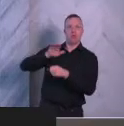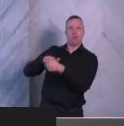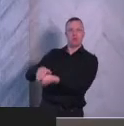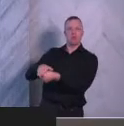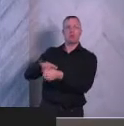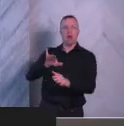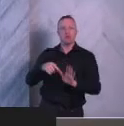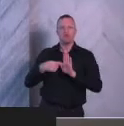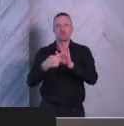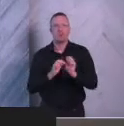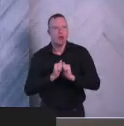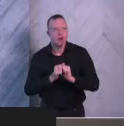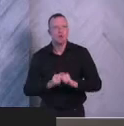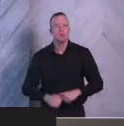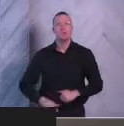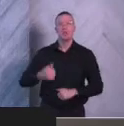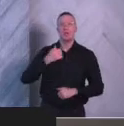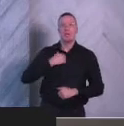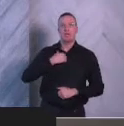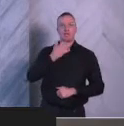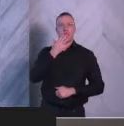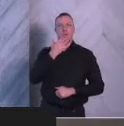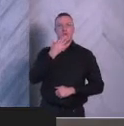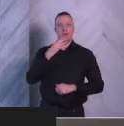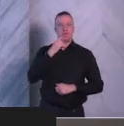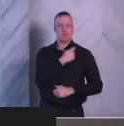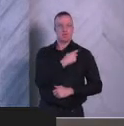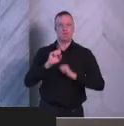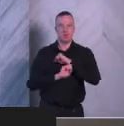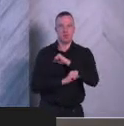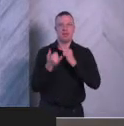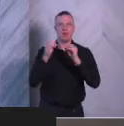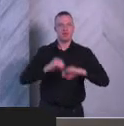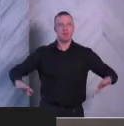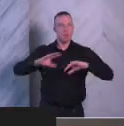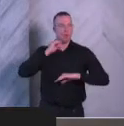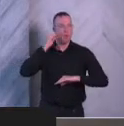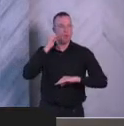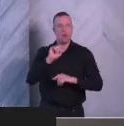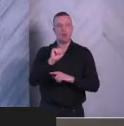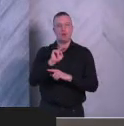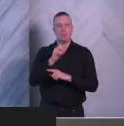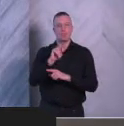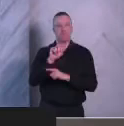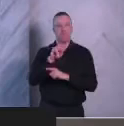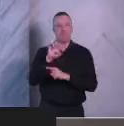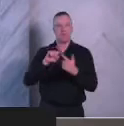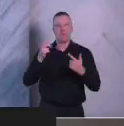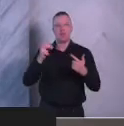Canadian Colors Kingston Foundation acknowledges that we are on traditional homeland of the Anishinaabe, Haudenosaunee, and